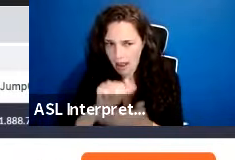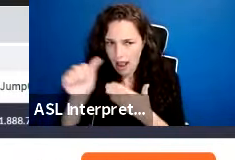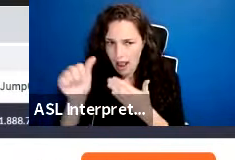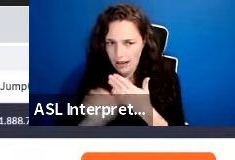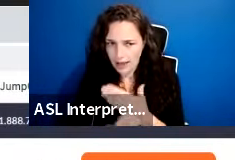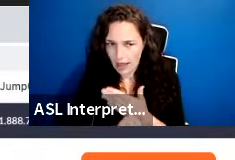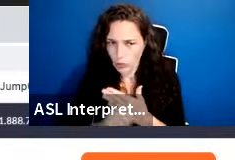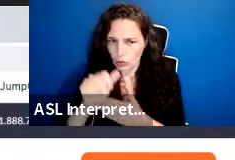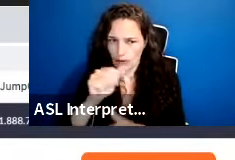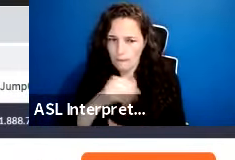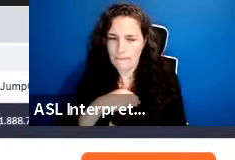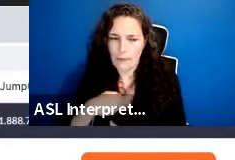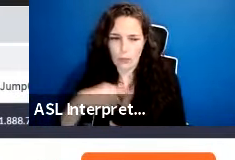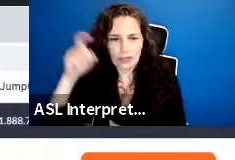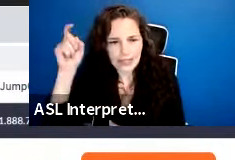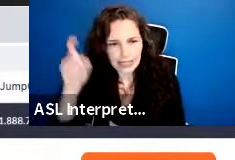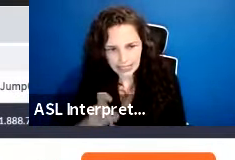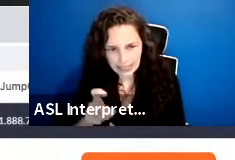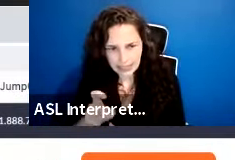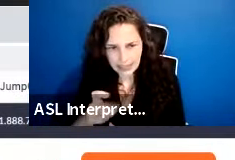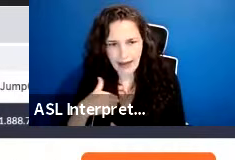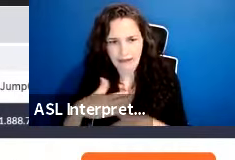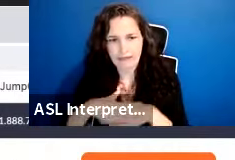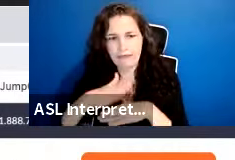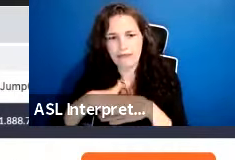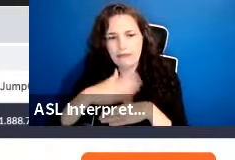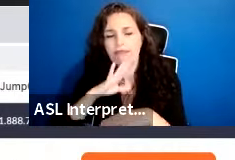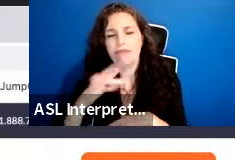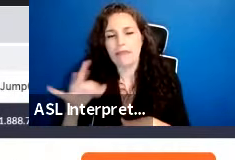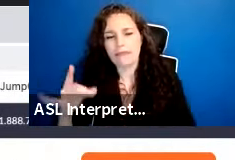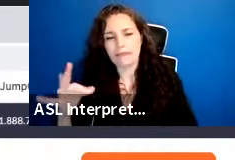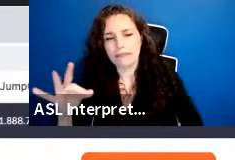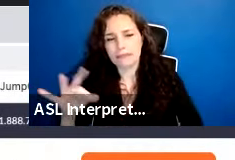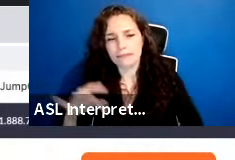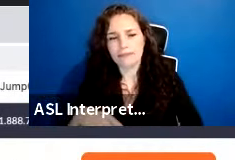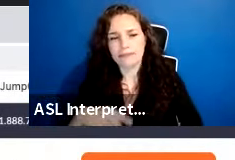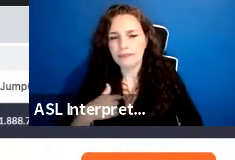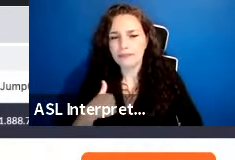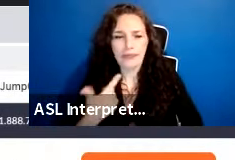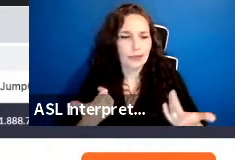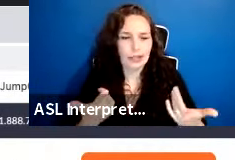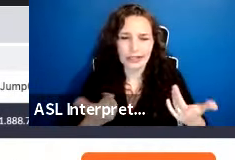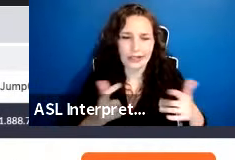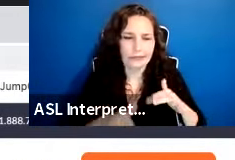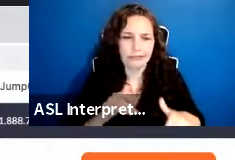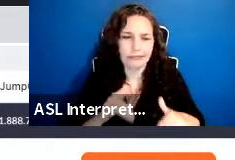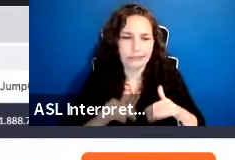be at least 18 years old. So you'll enter your birthday. I'll just enter something